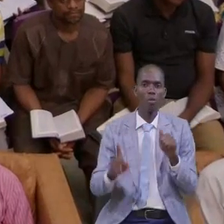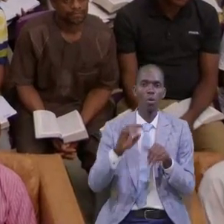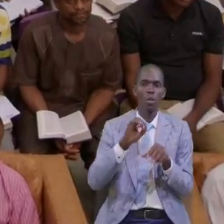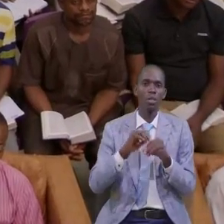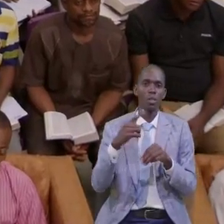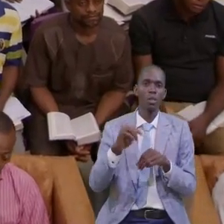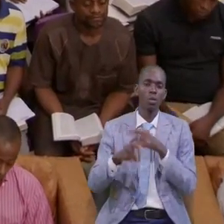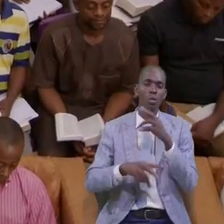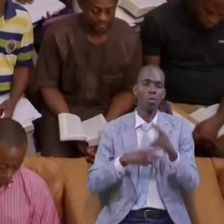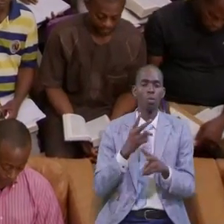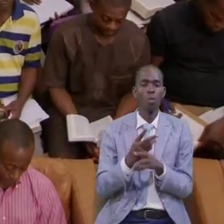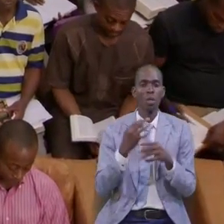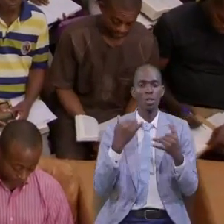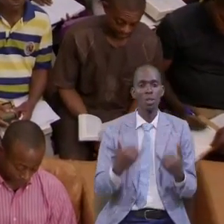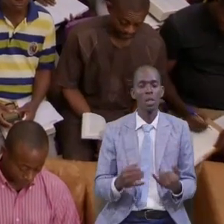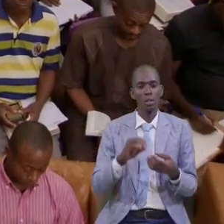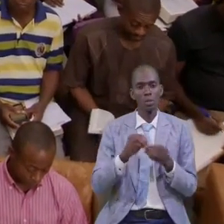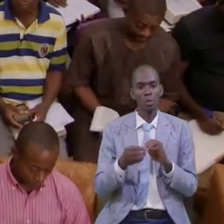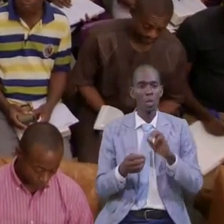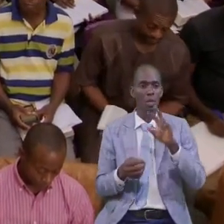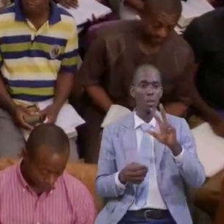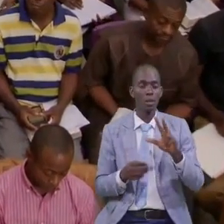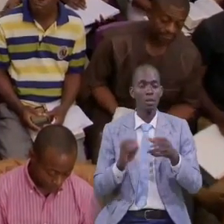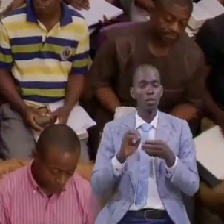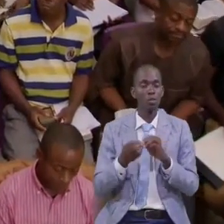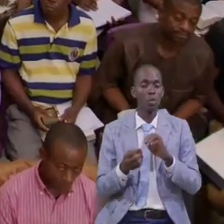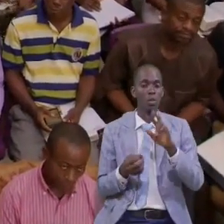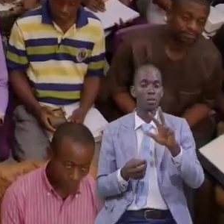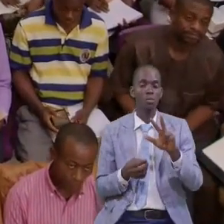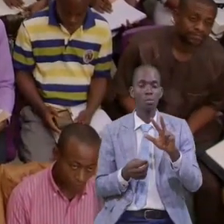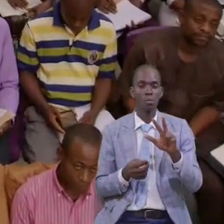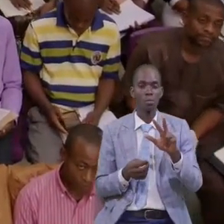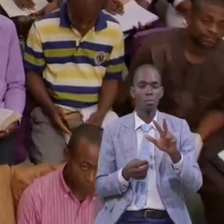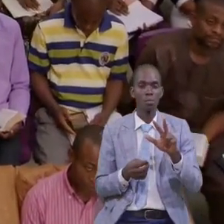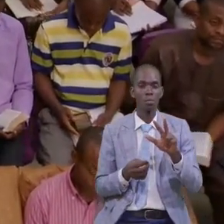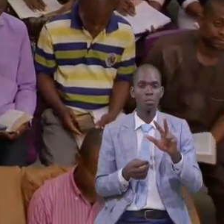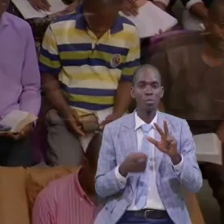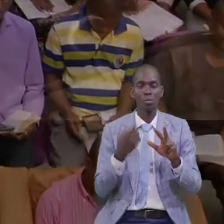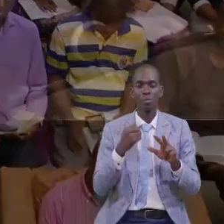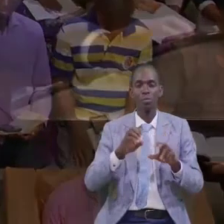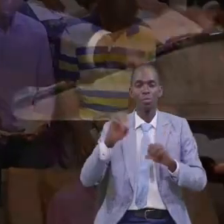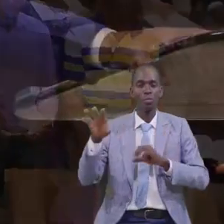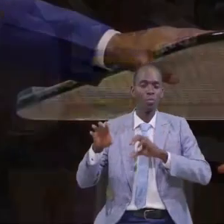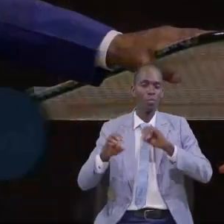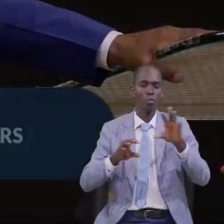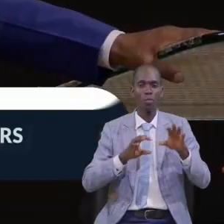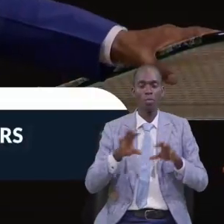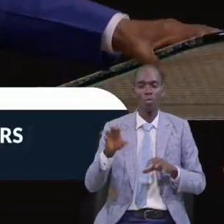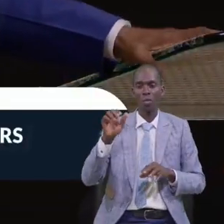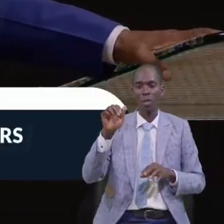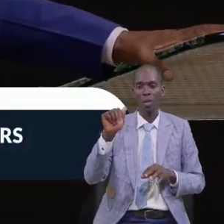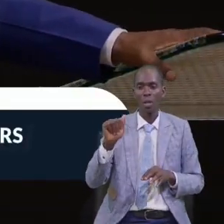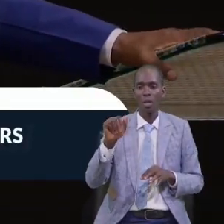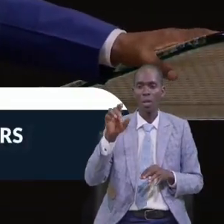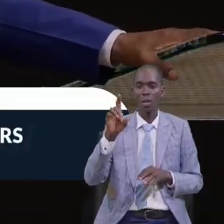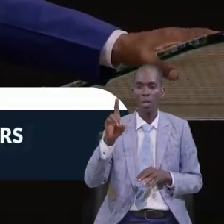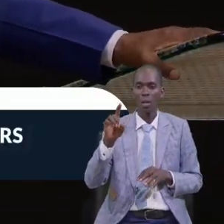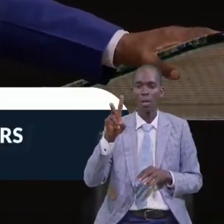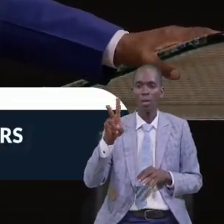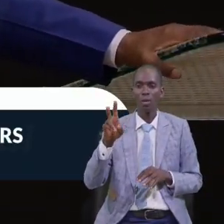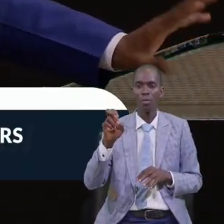We're looking at number three, we're looking at the scattered adventurers in